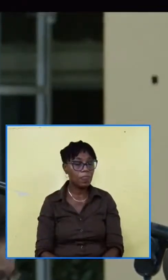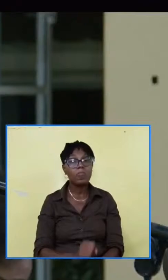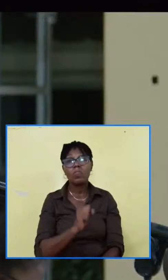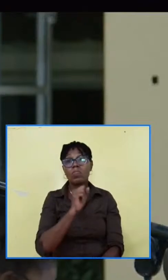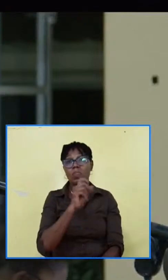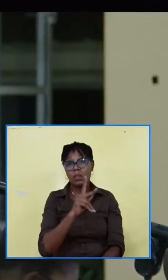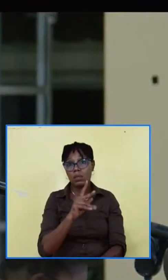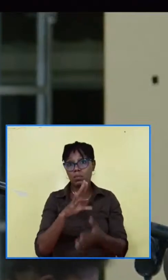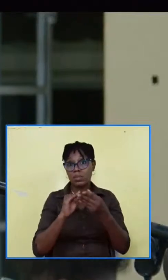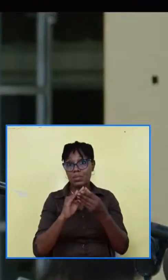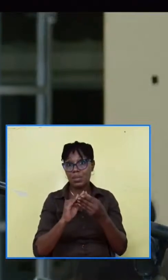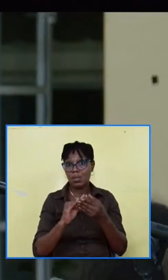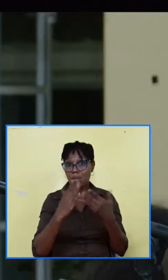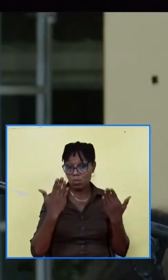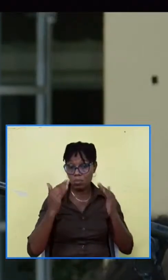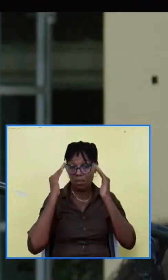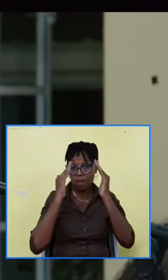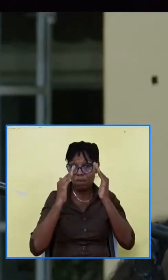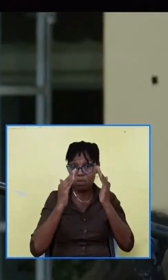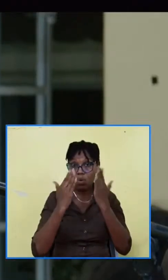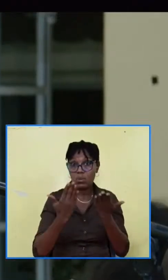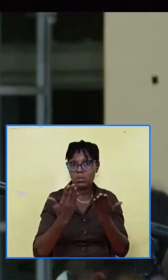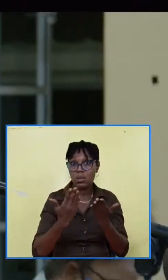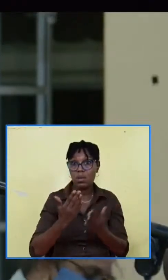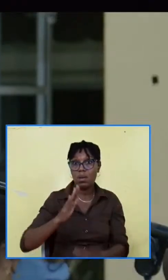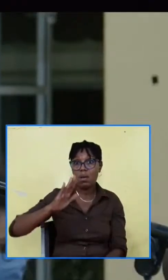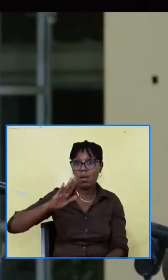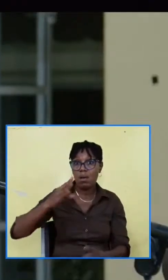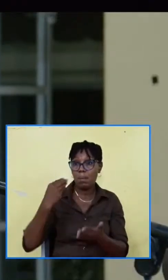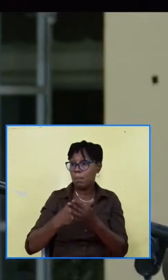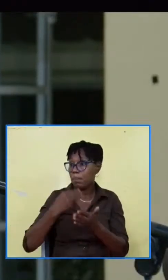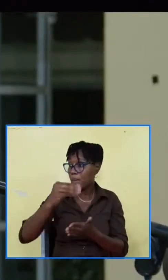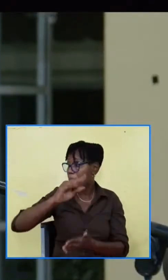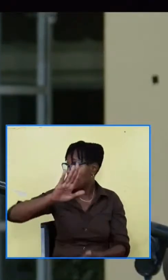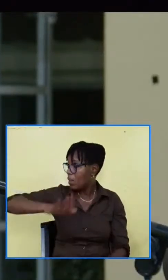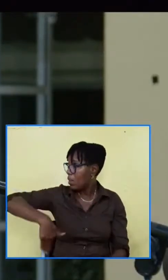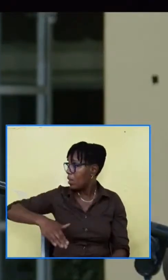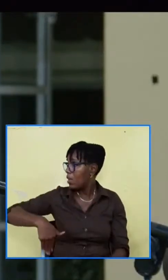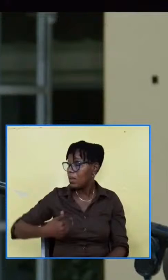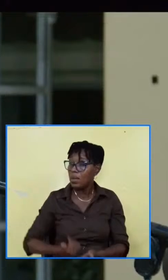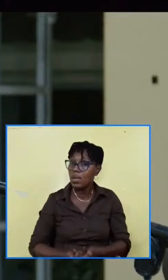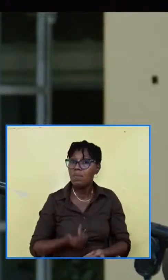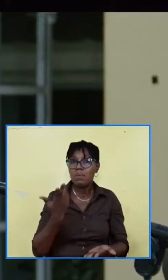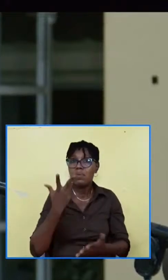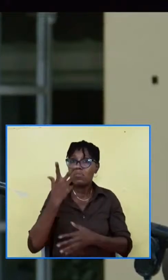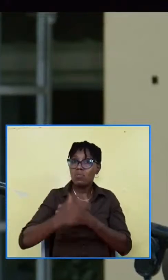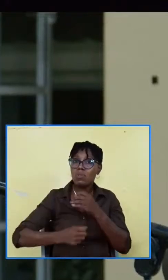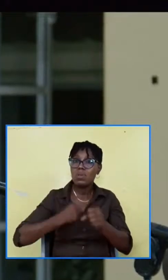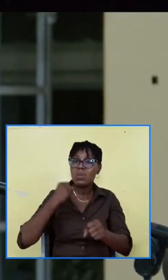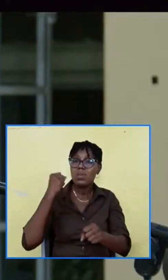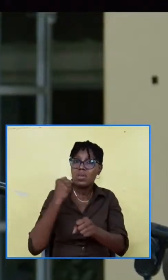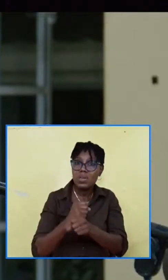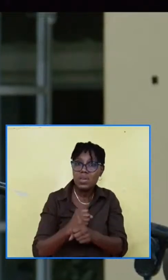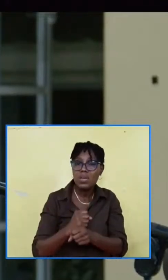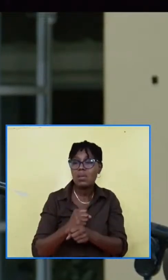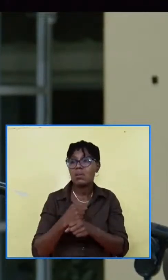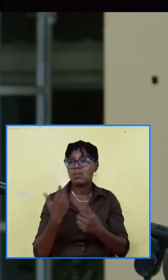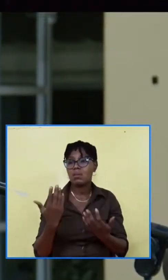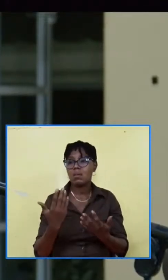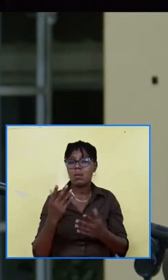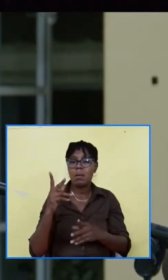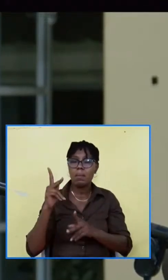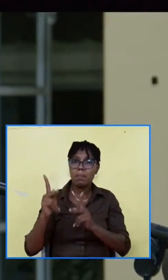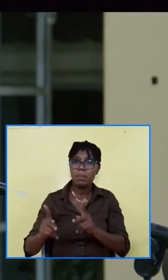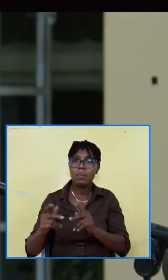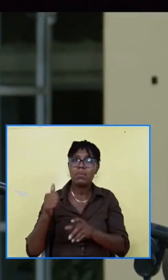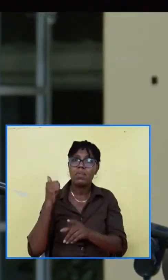case of late payments that would have gone before? Let's say in the last 3 years, a self-employed person would have paid